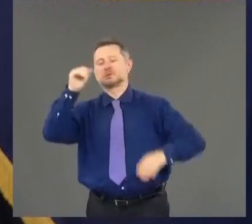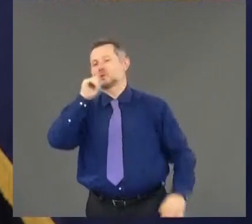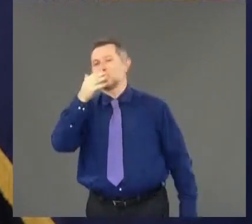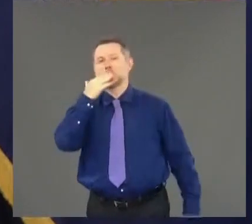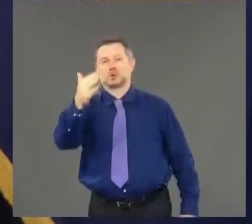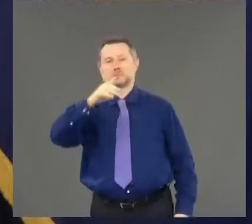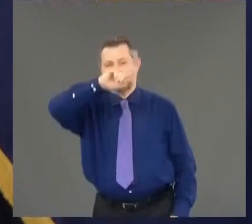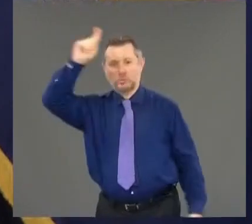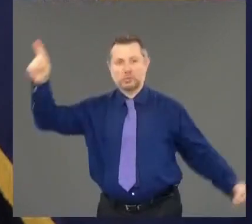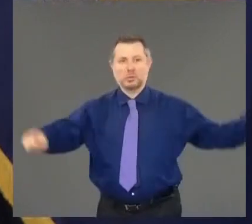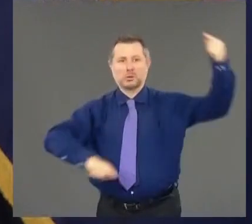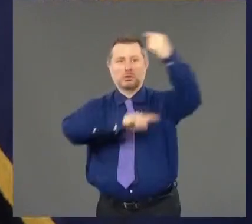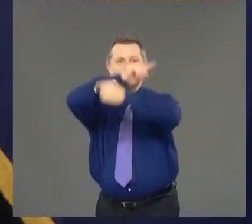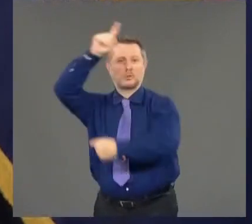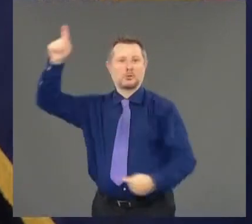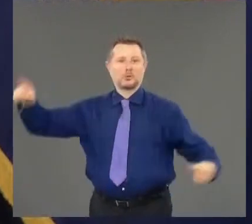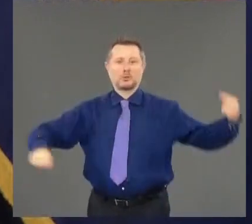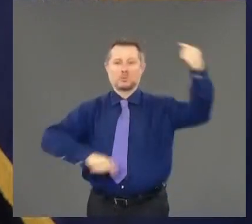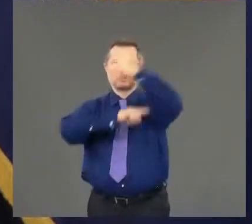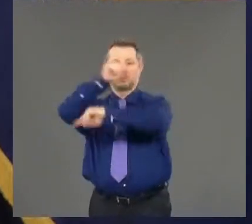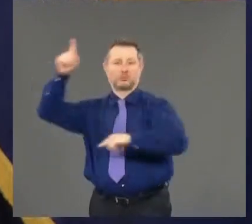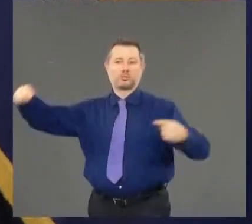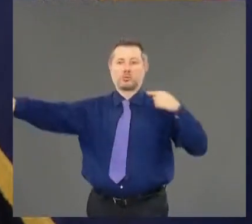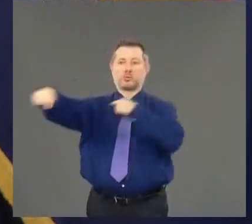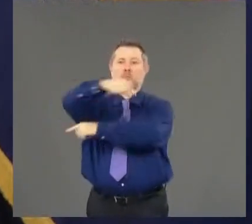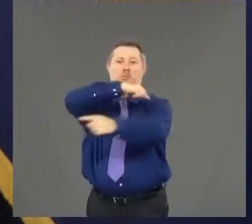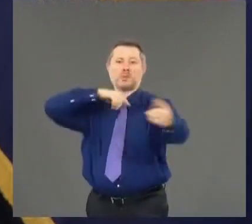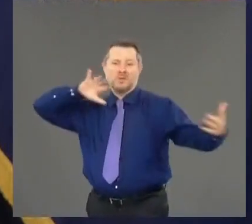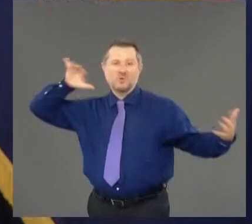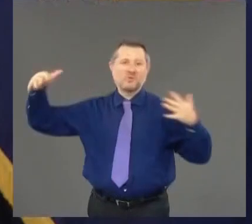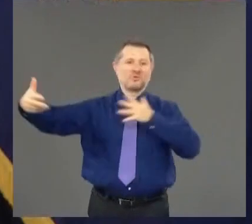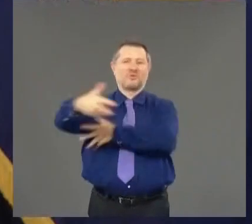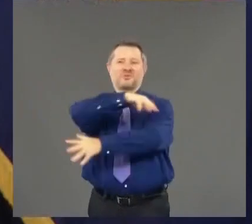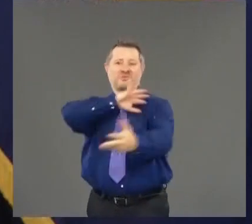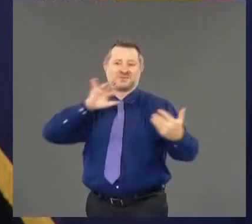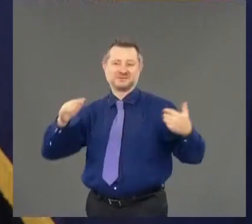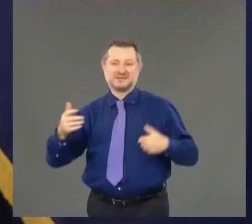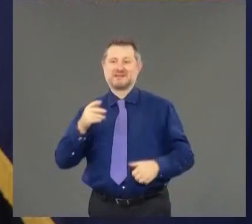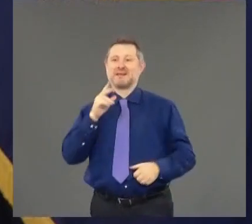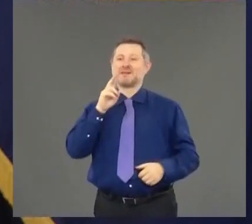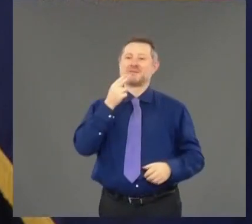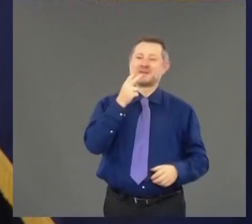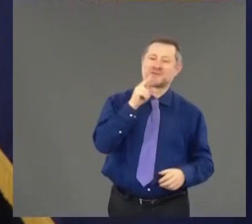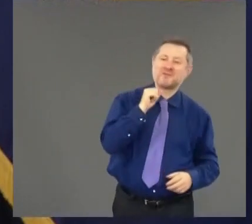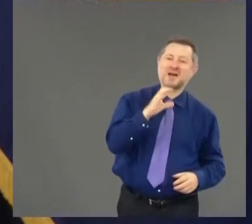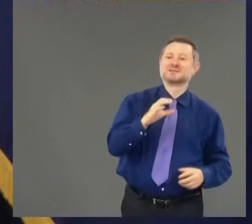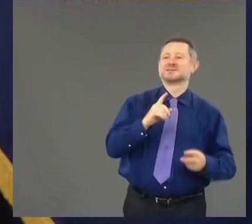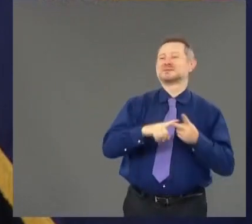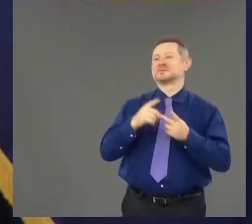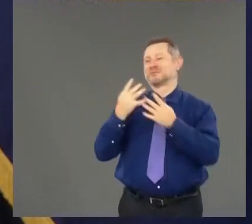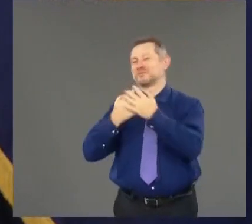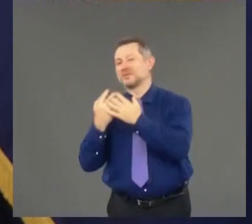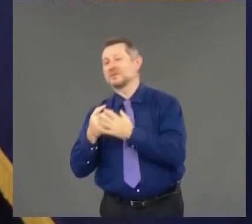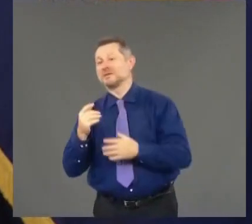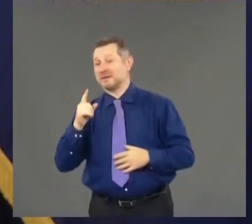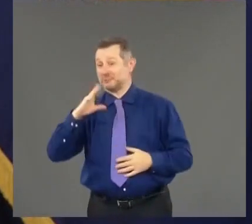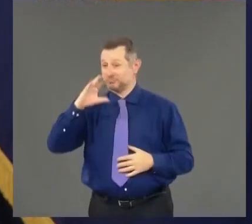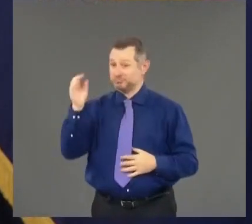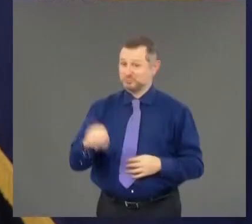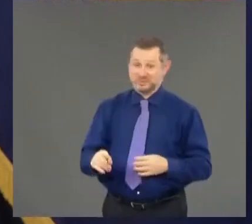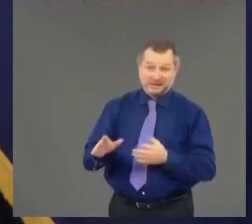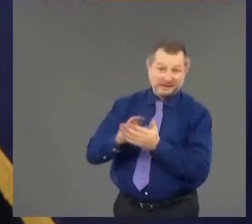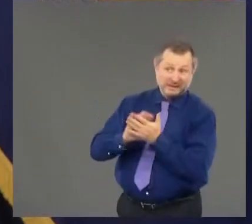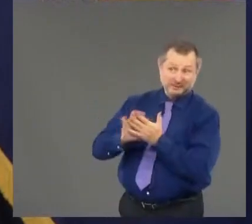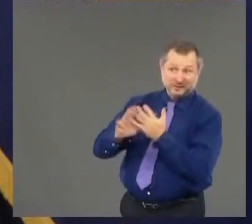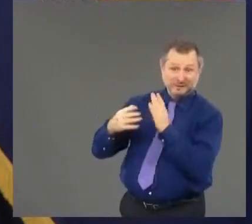when it recirculates and it goes through the air conditioning HVAC filter, does it actually get filtered? If not,